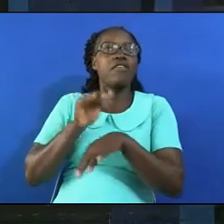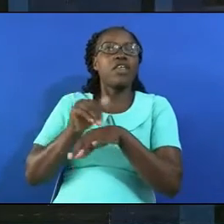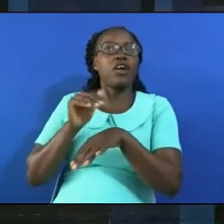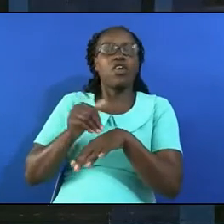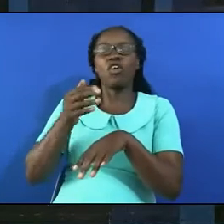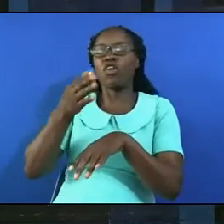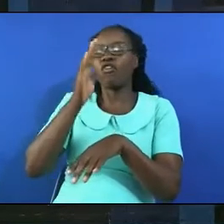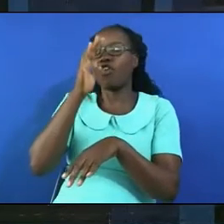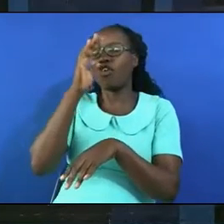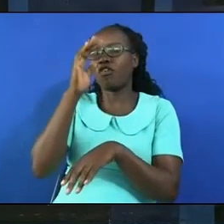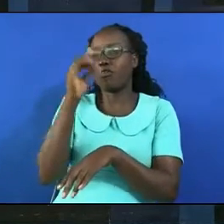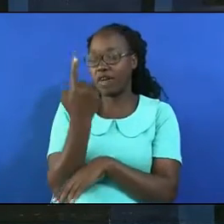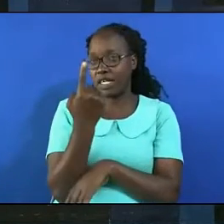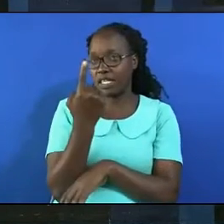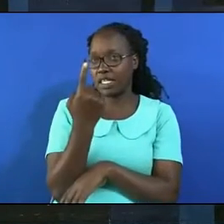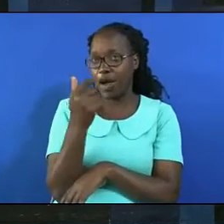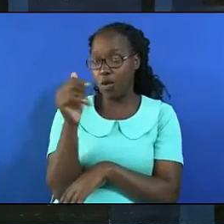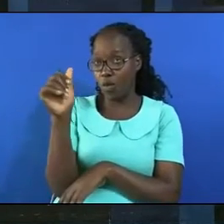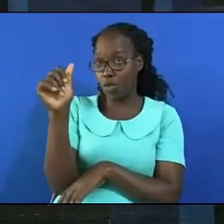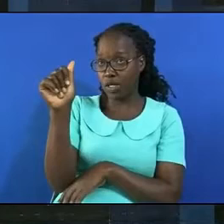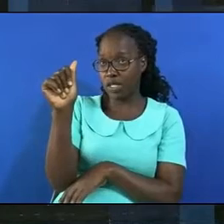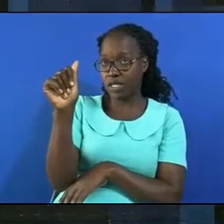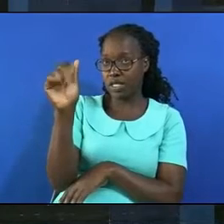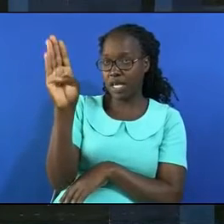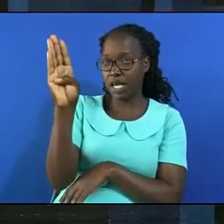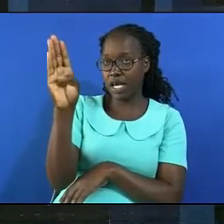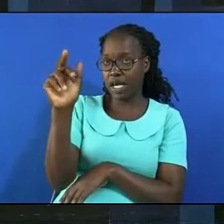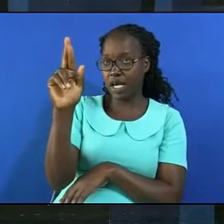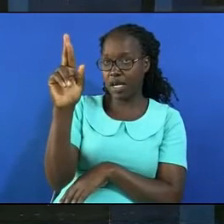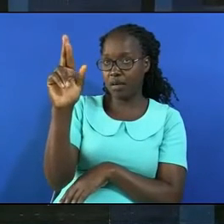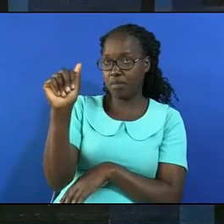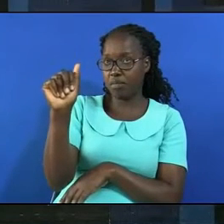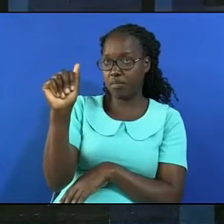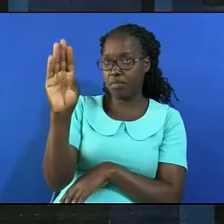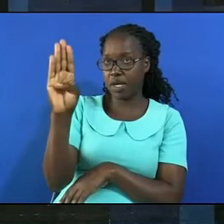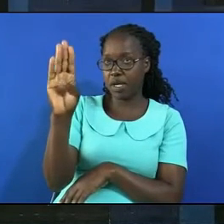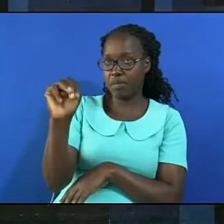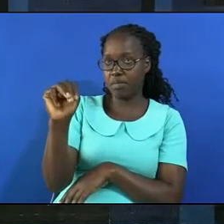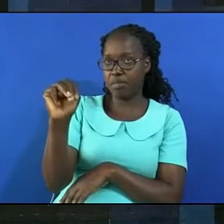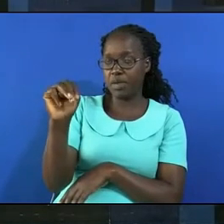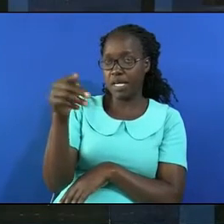God first was Abraham himself.